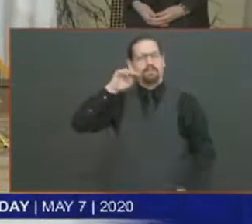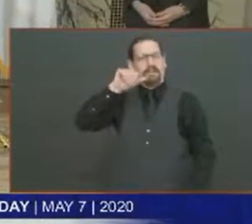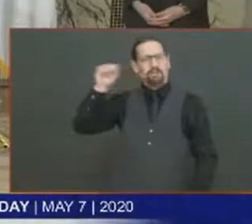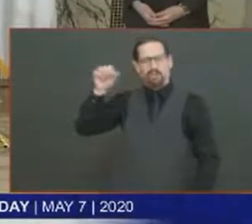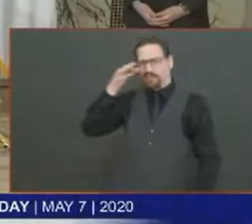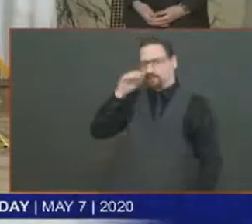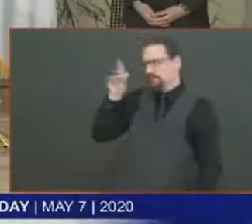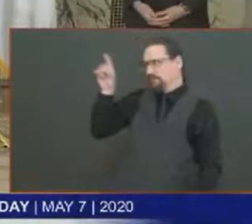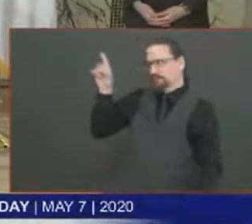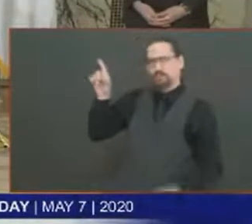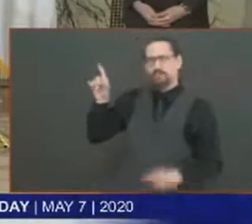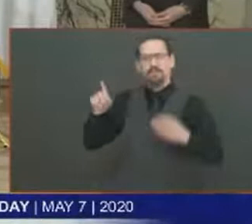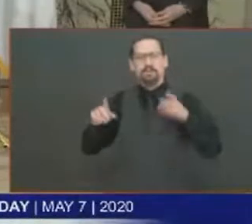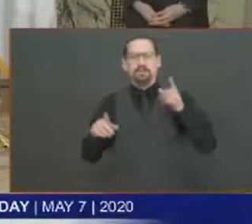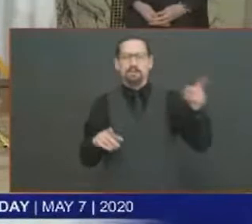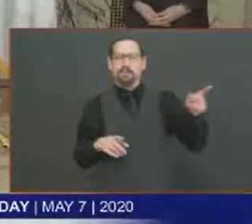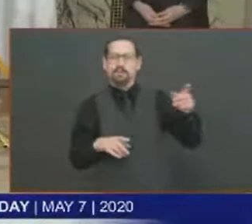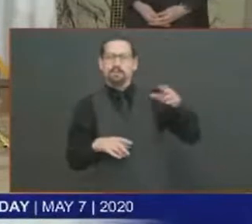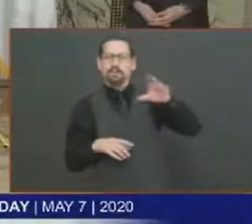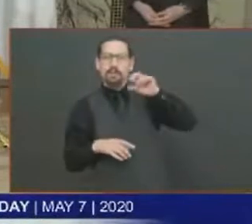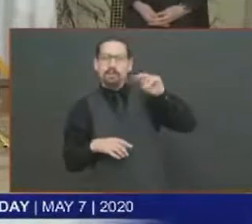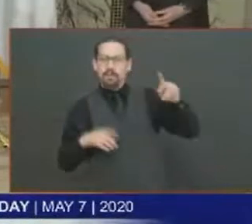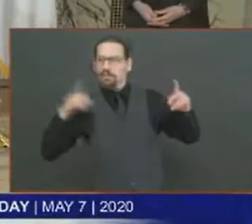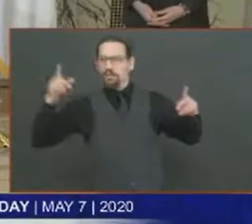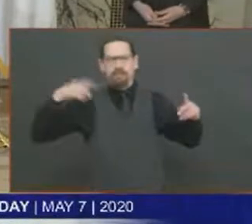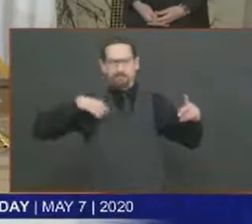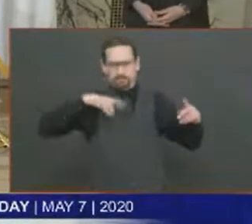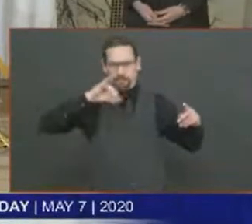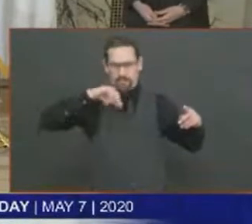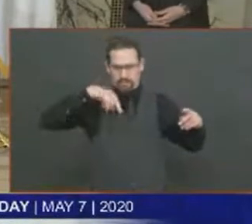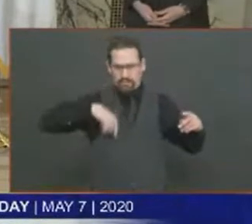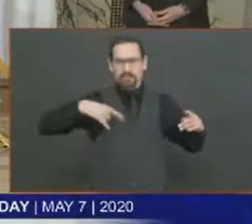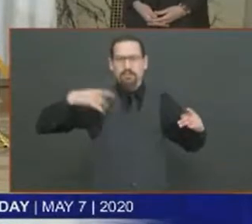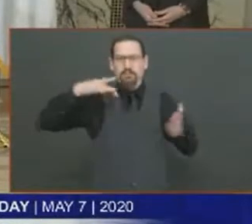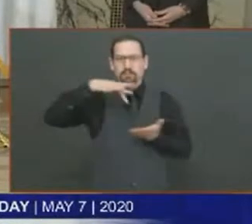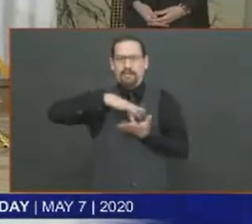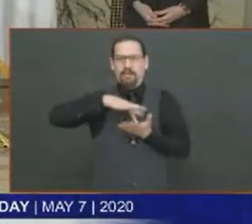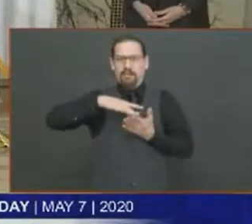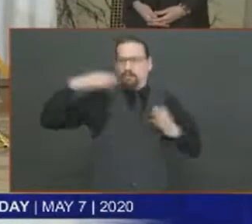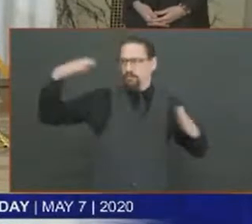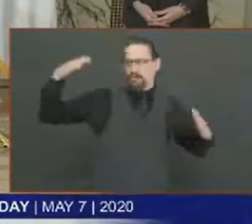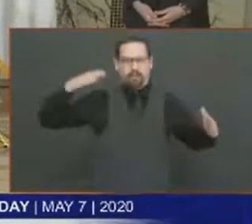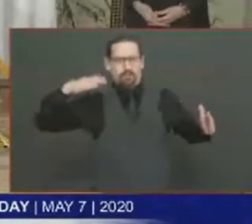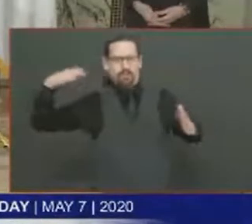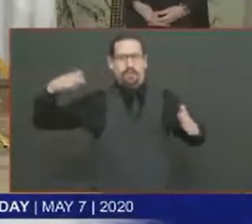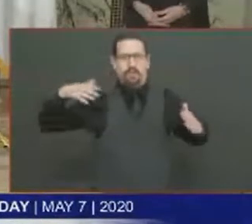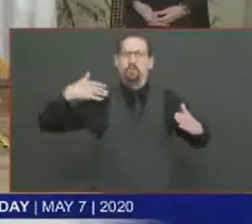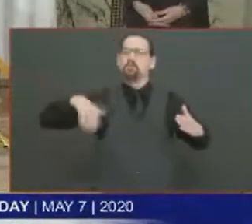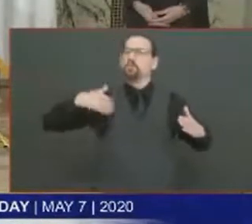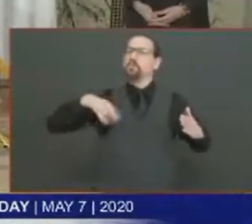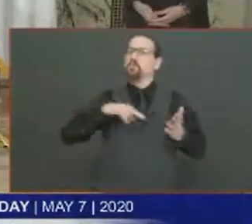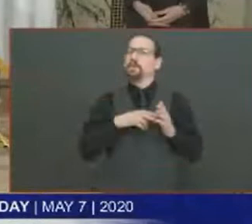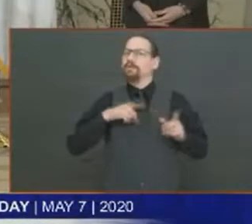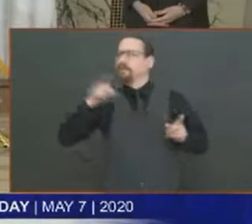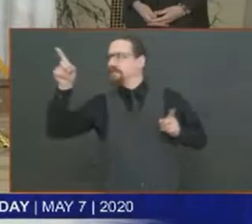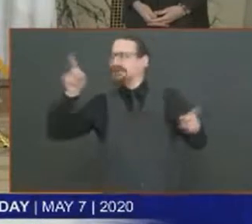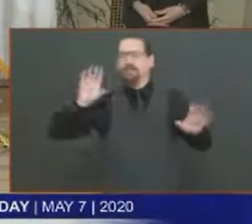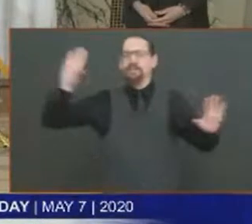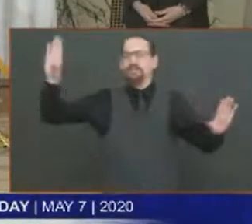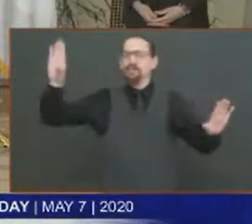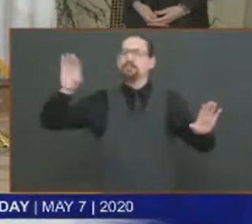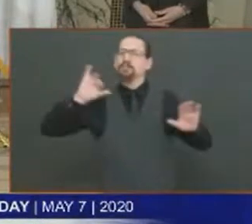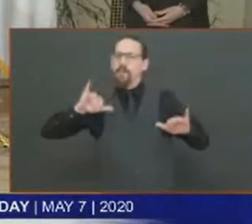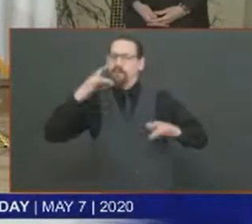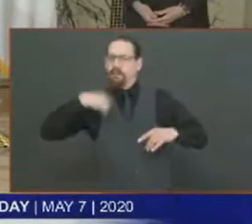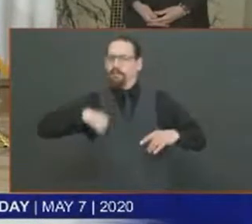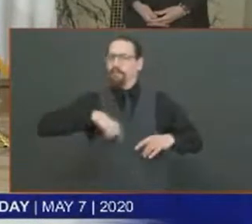place. So it just felt prudent that we would lift our stay-at-home order, go ahead and get back to work, but keep social gatherings to